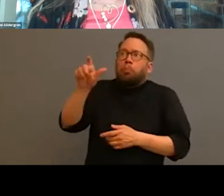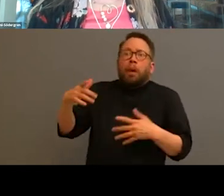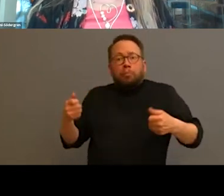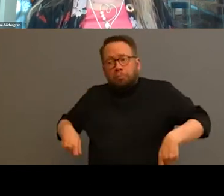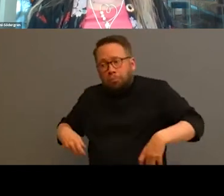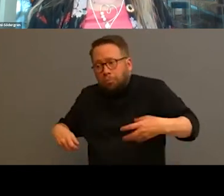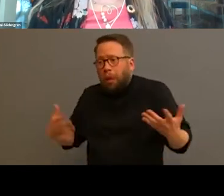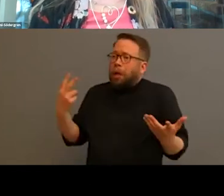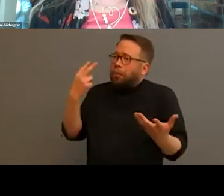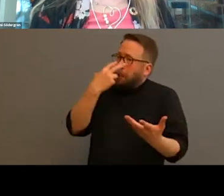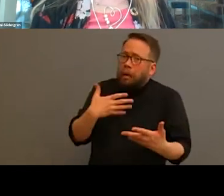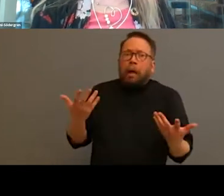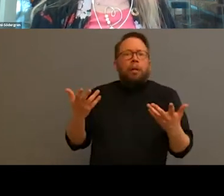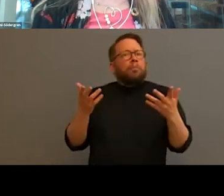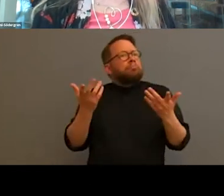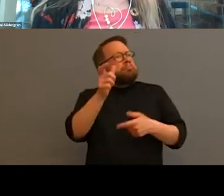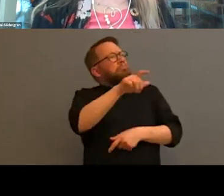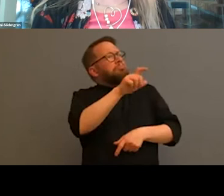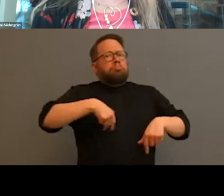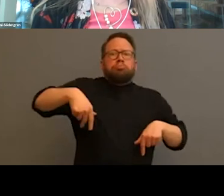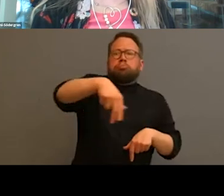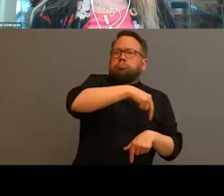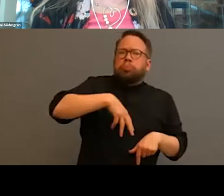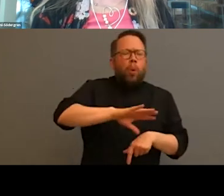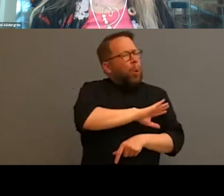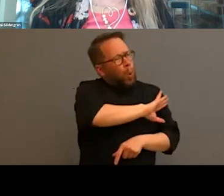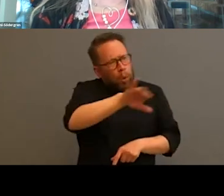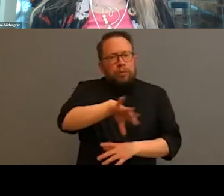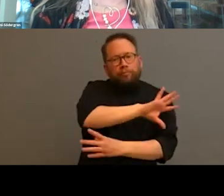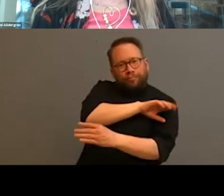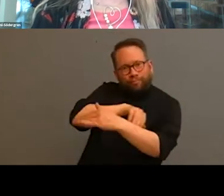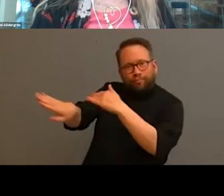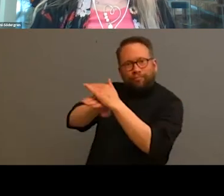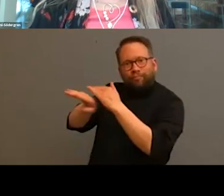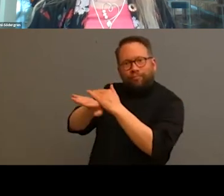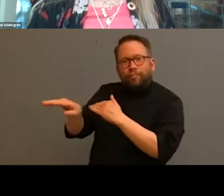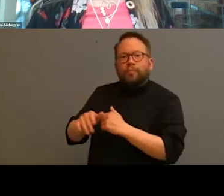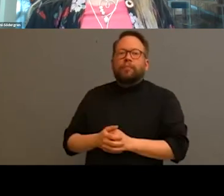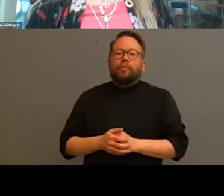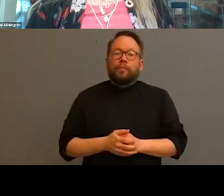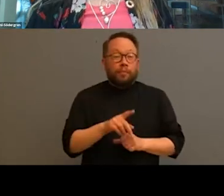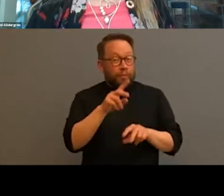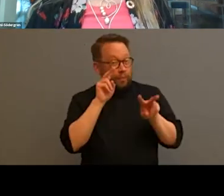like you saw in the film, the educational film with Sebastian and his school.